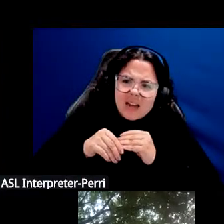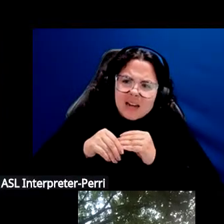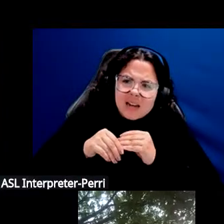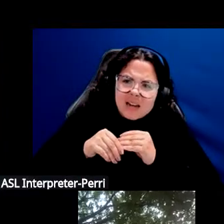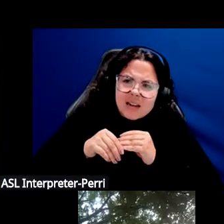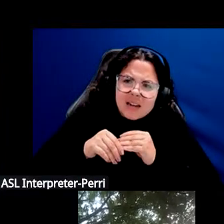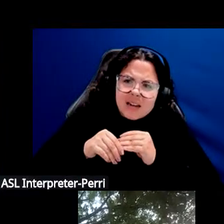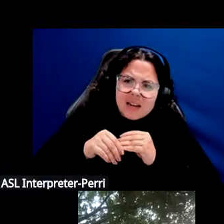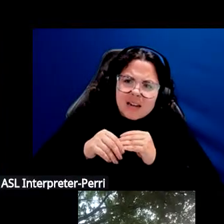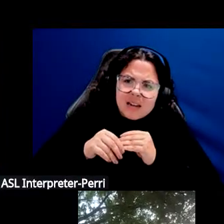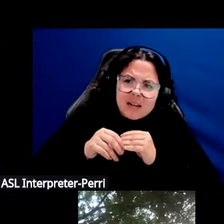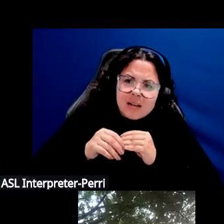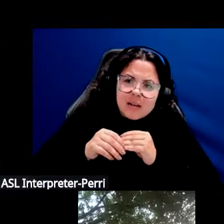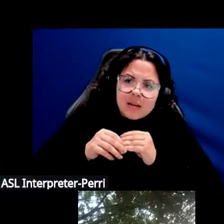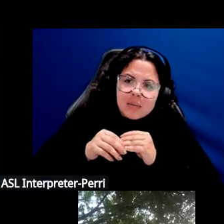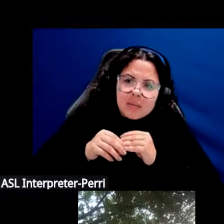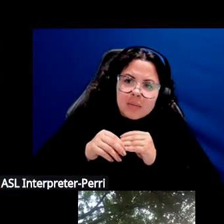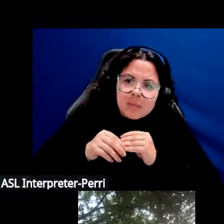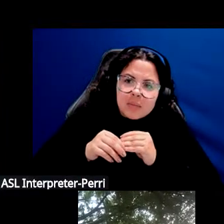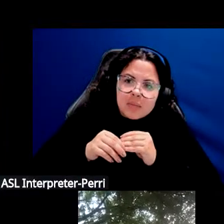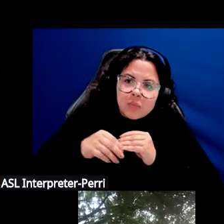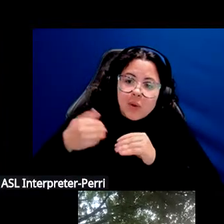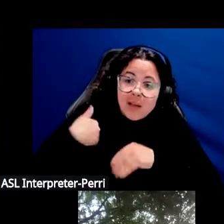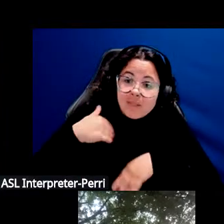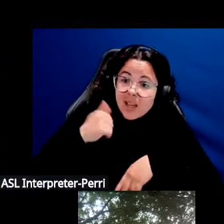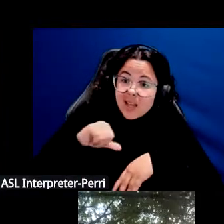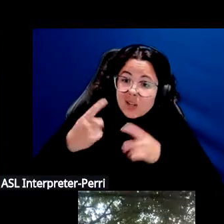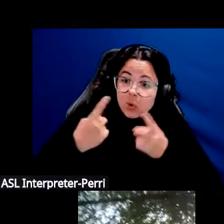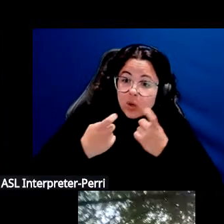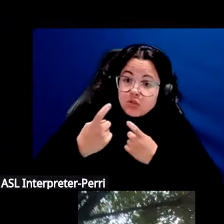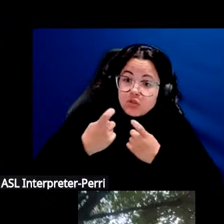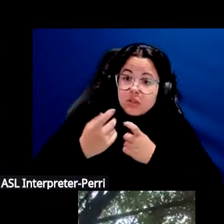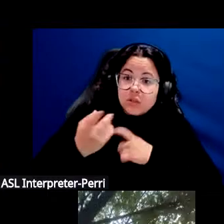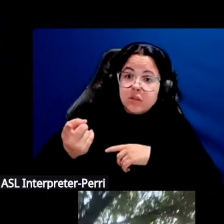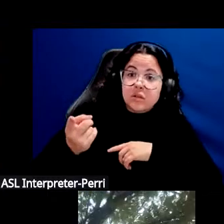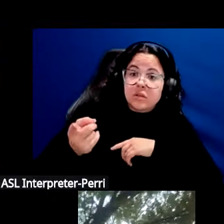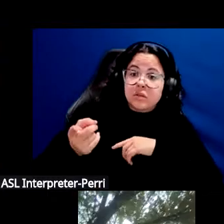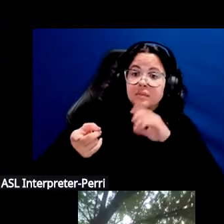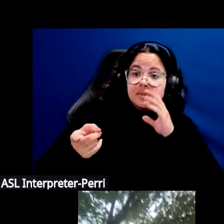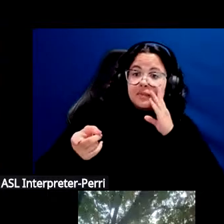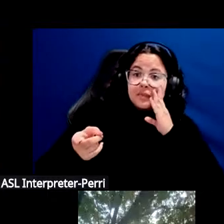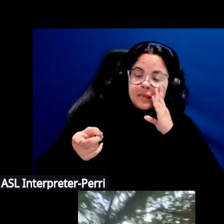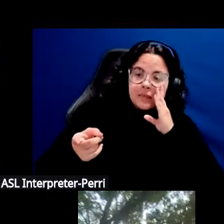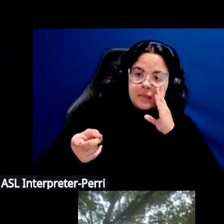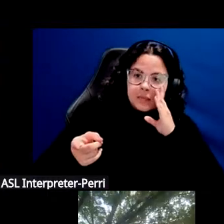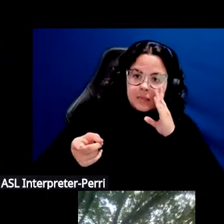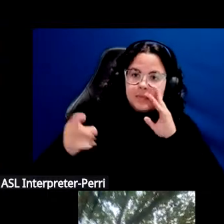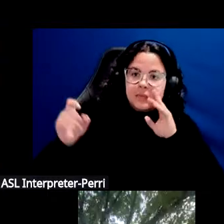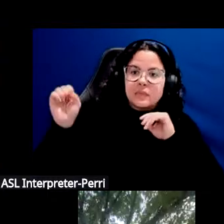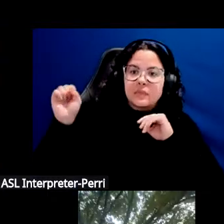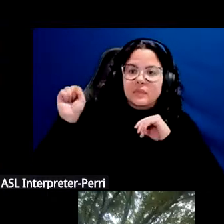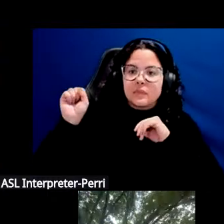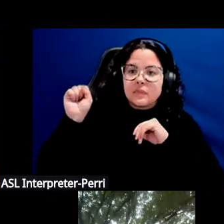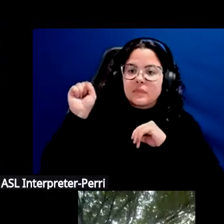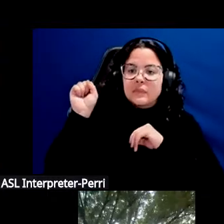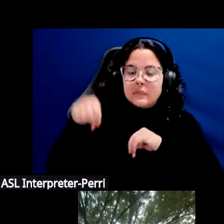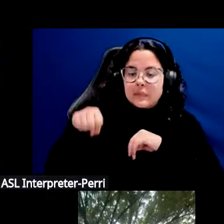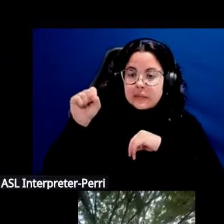have any questions from the commissioners? For Yeah, Mr. just for